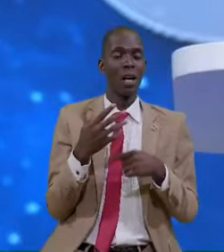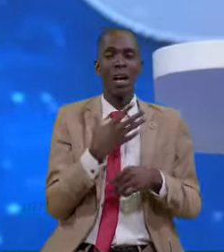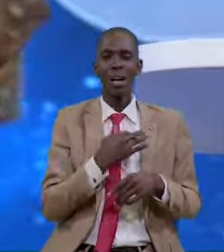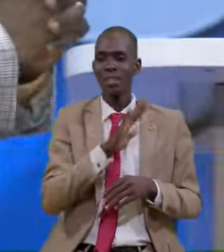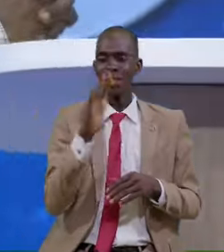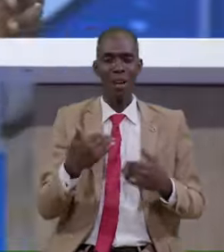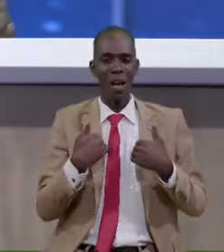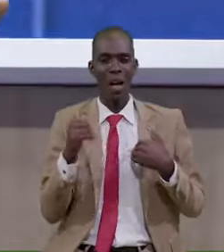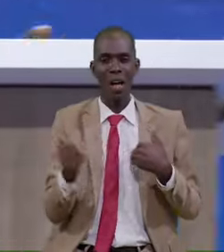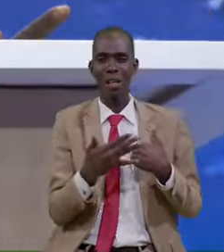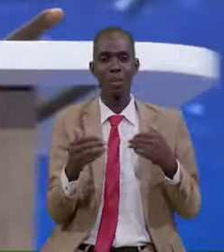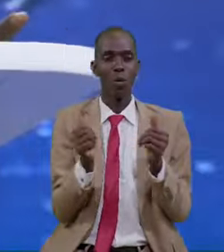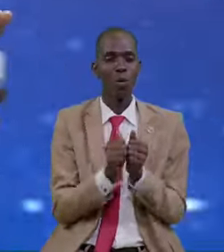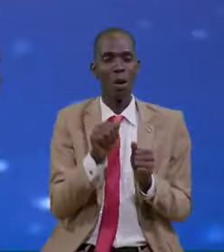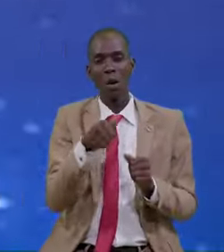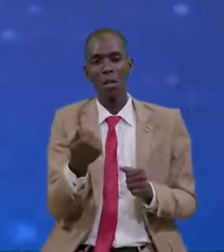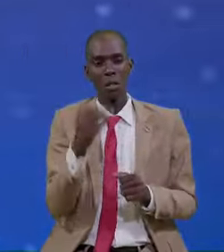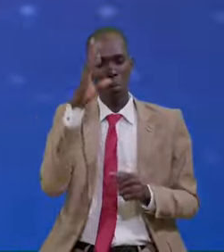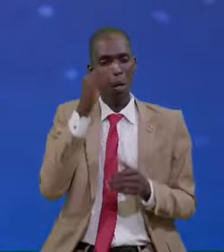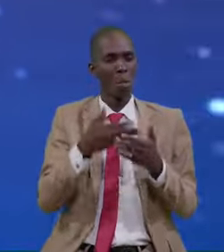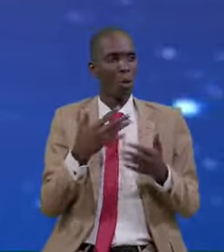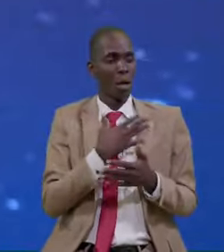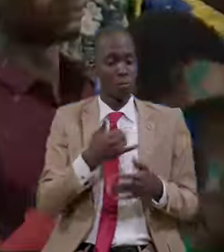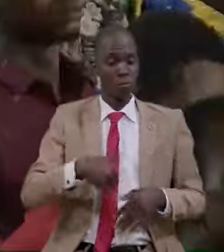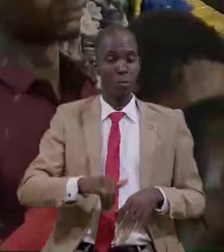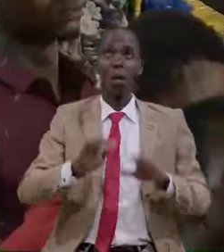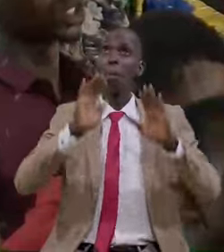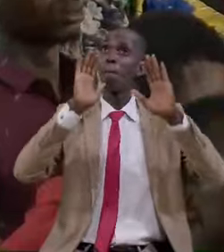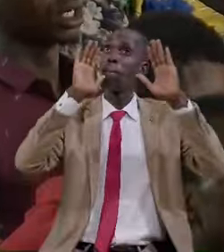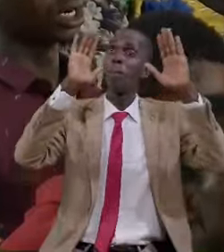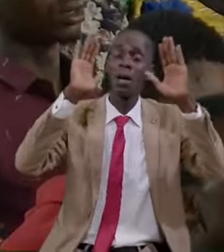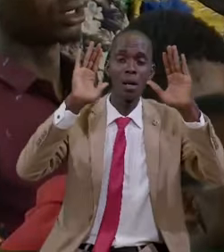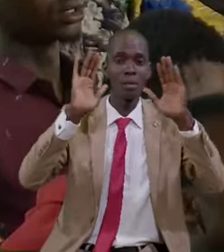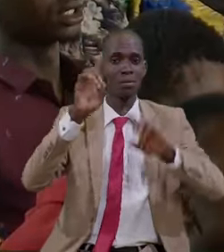and yet miraculously, somebody help me shout miraculously,